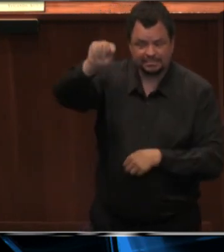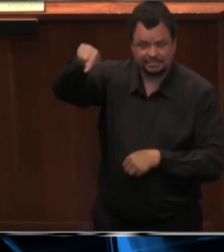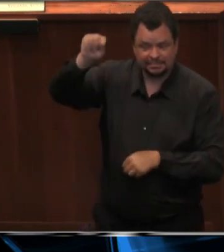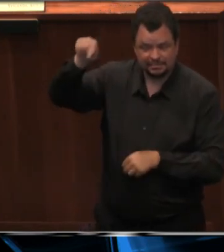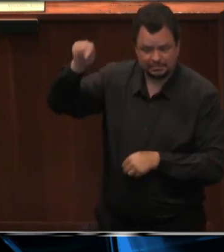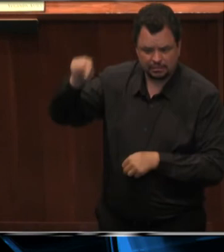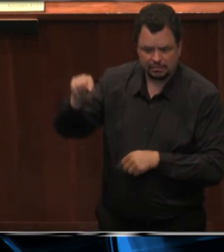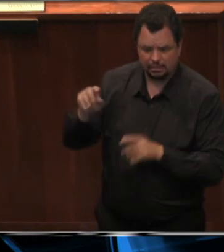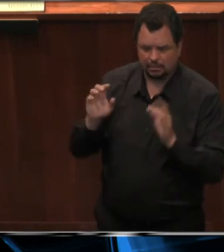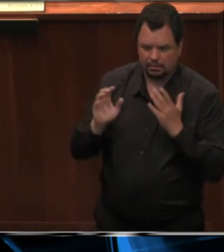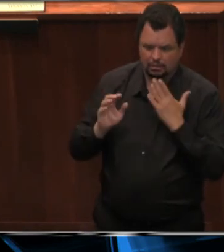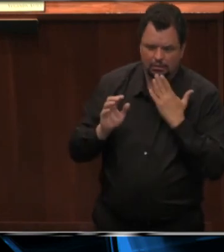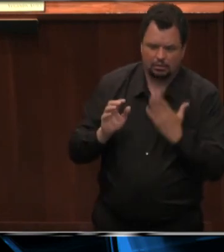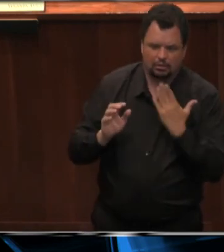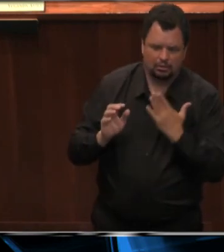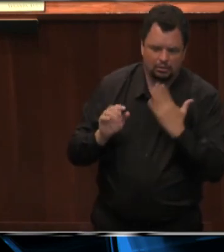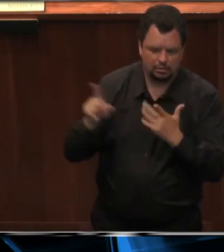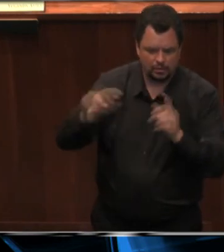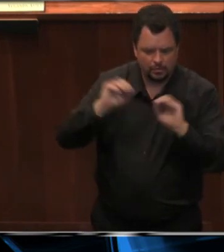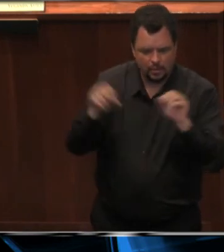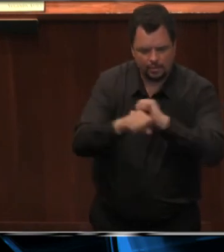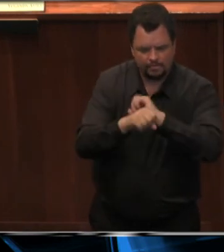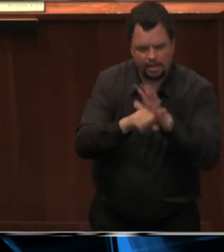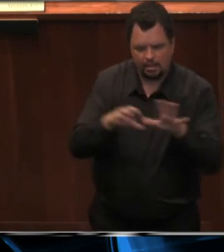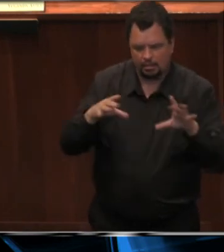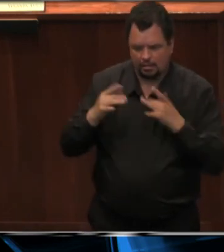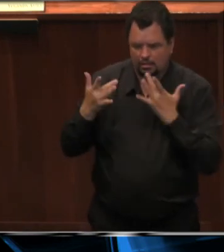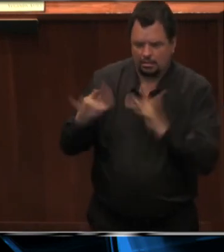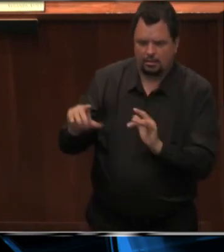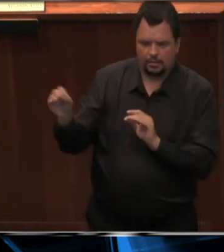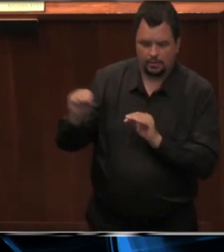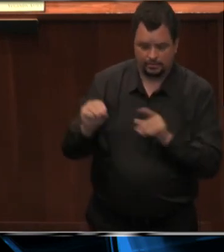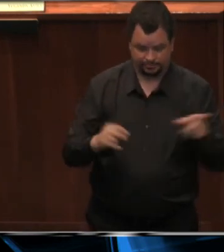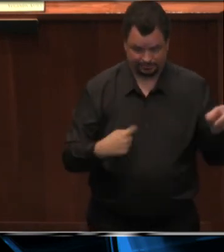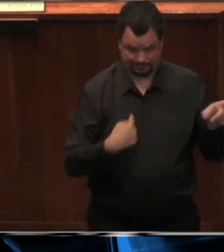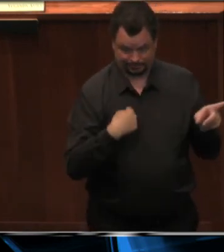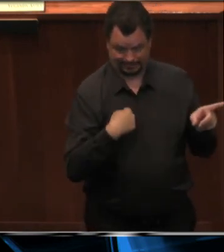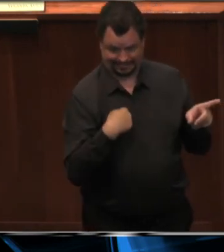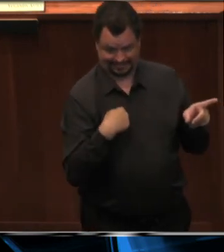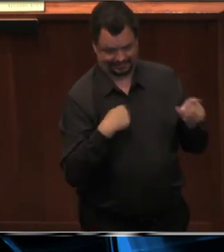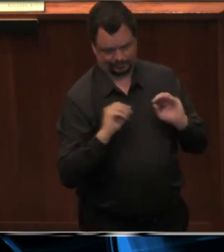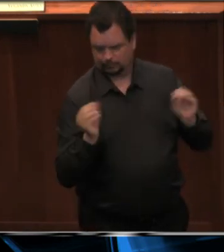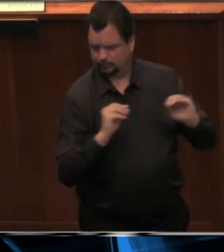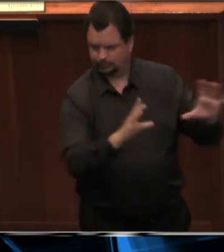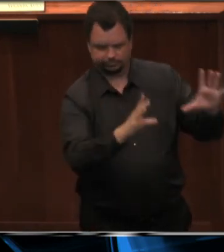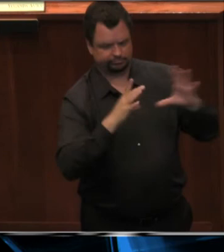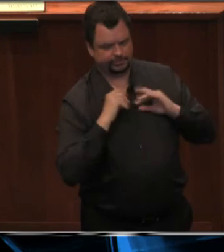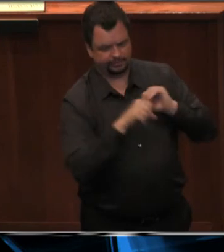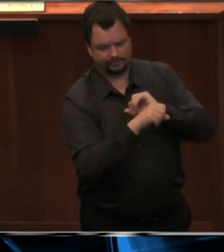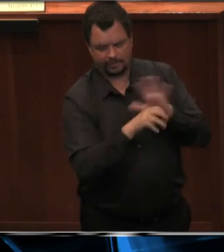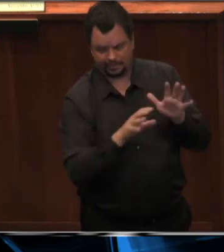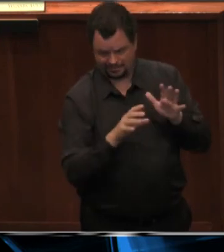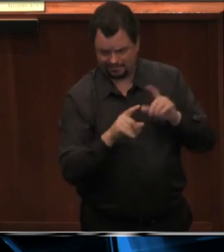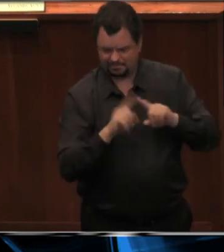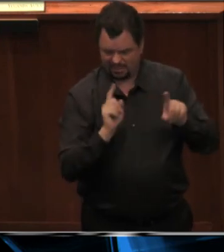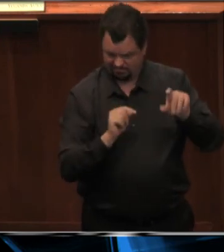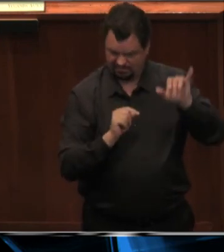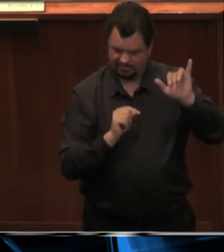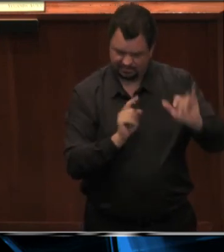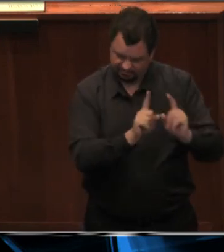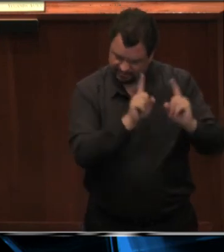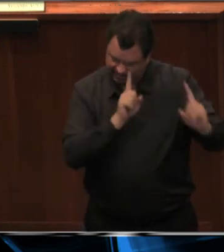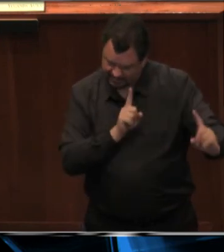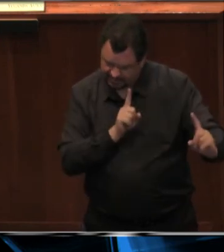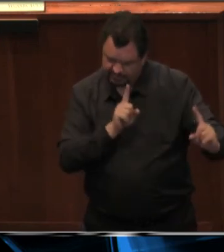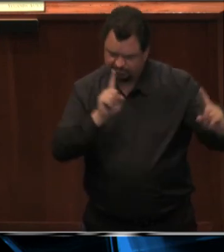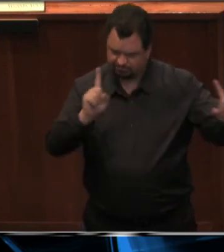including myself or my husband, came down with this dreadful virus because that office had physical distancing in place. There was a minimum of